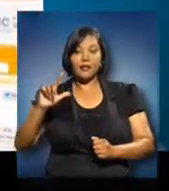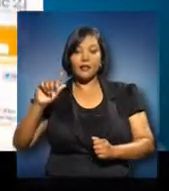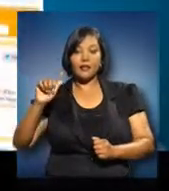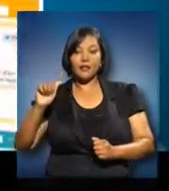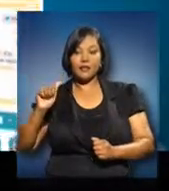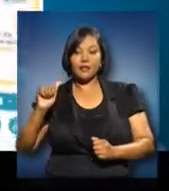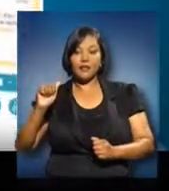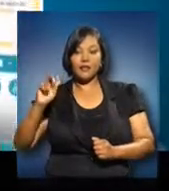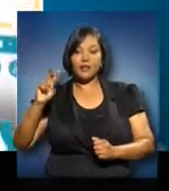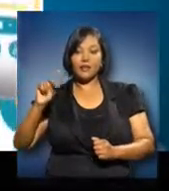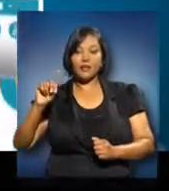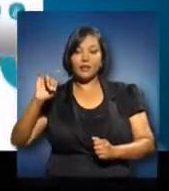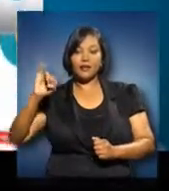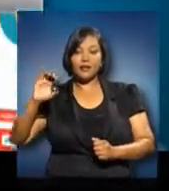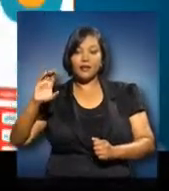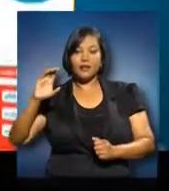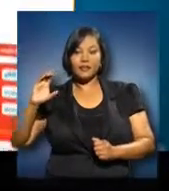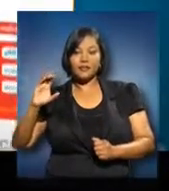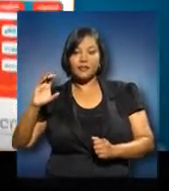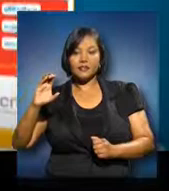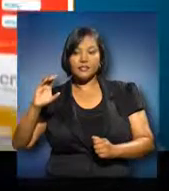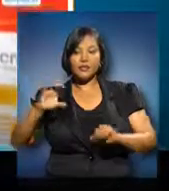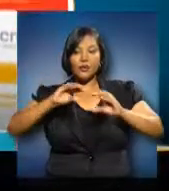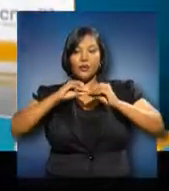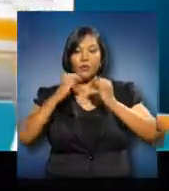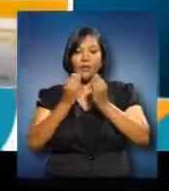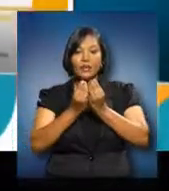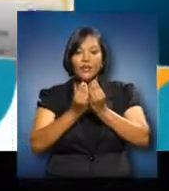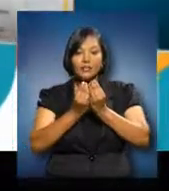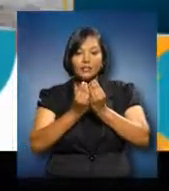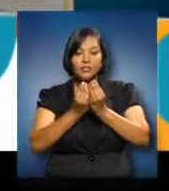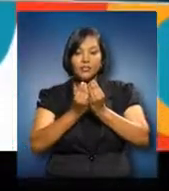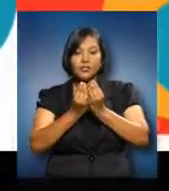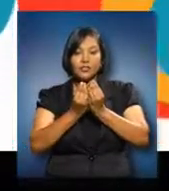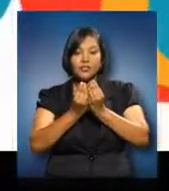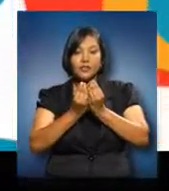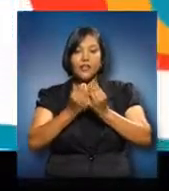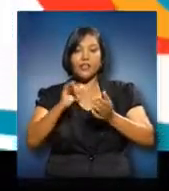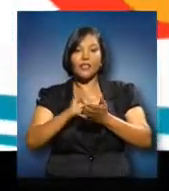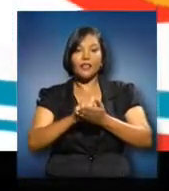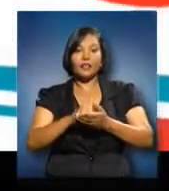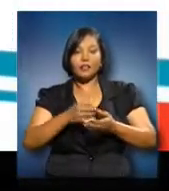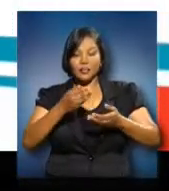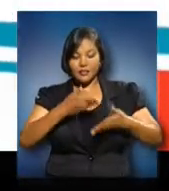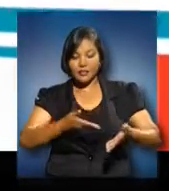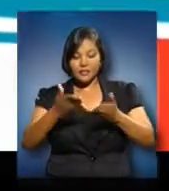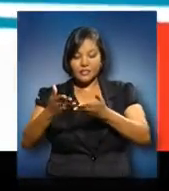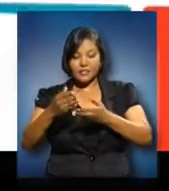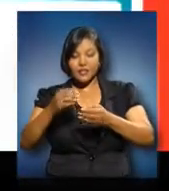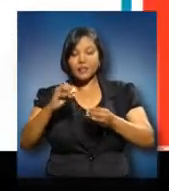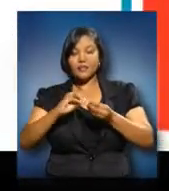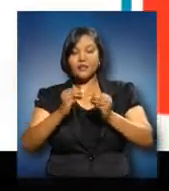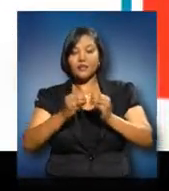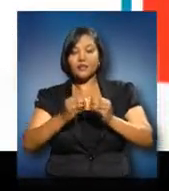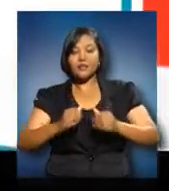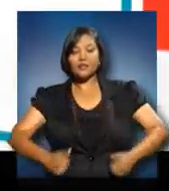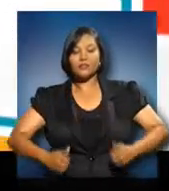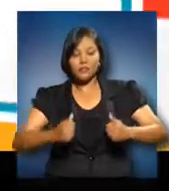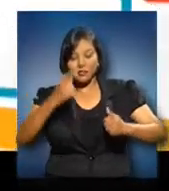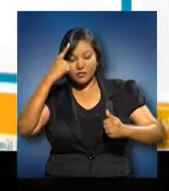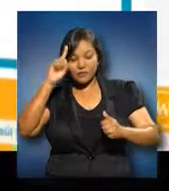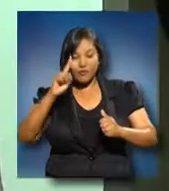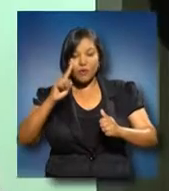and Caribbean Network Information Center, is a non-profit organization that provides number resource